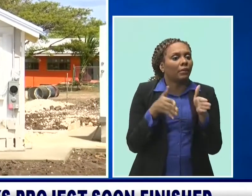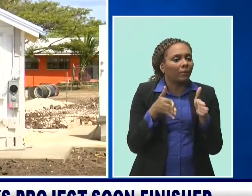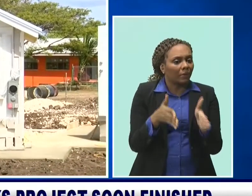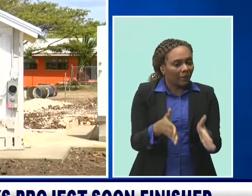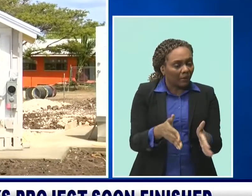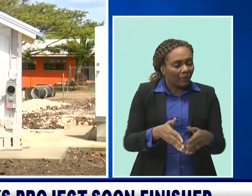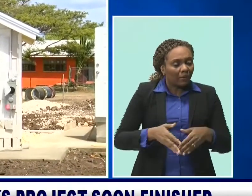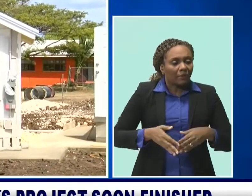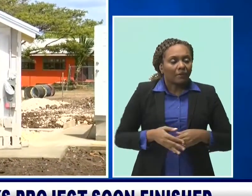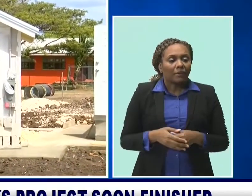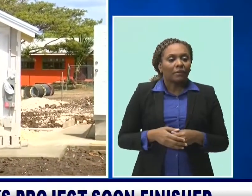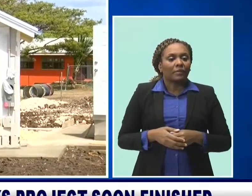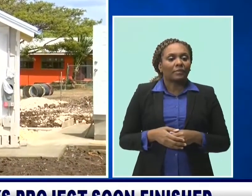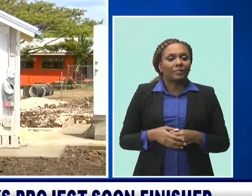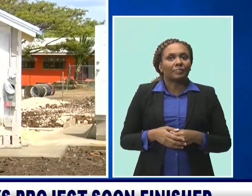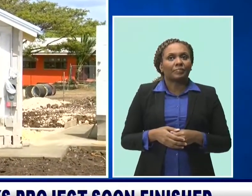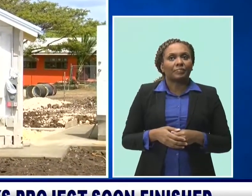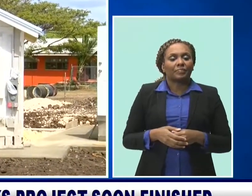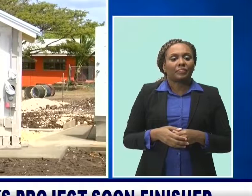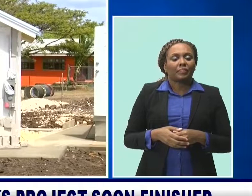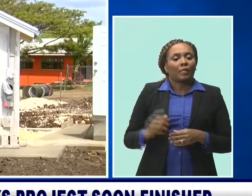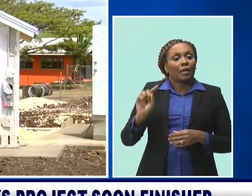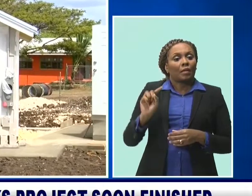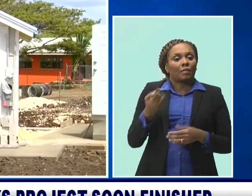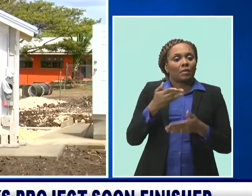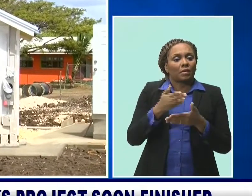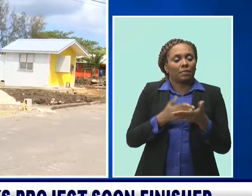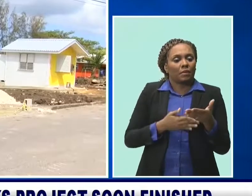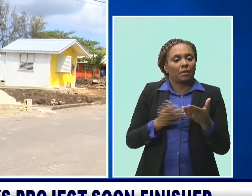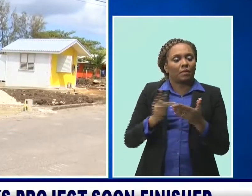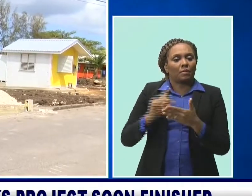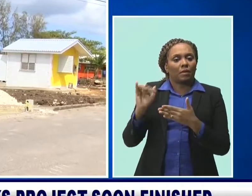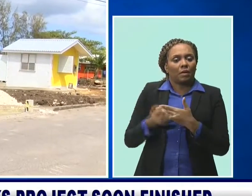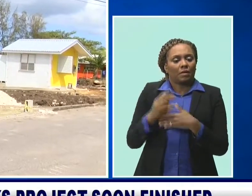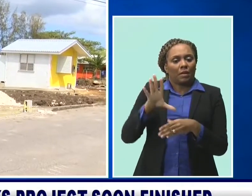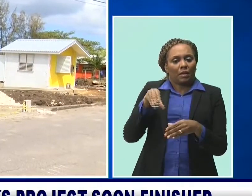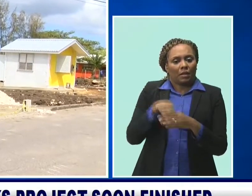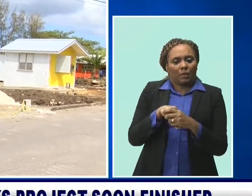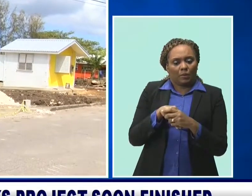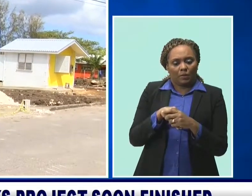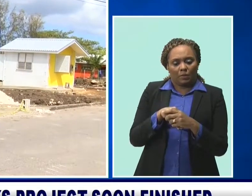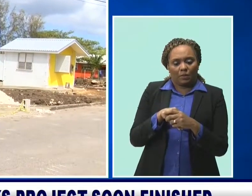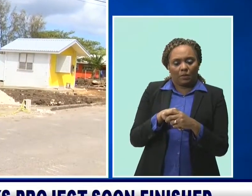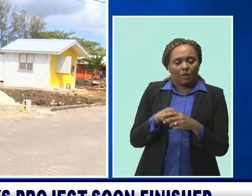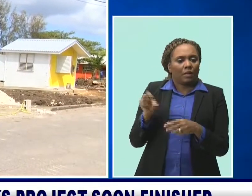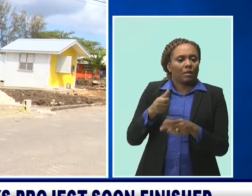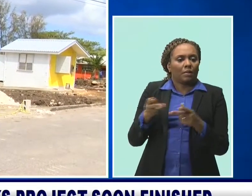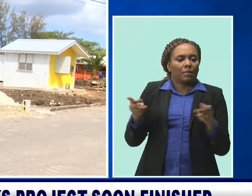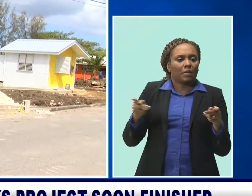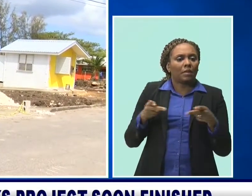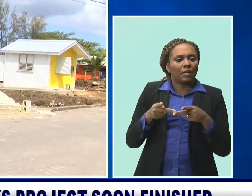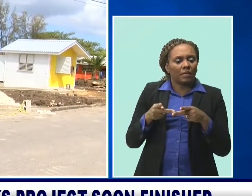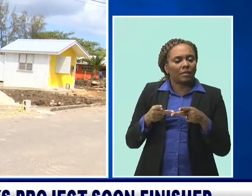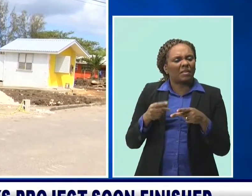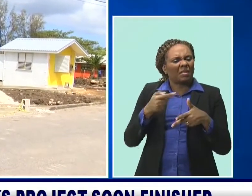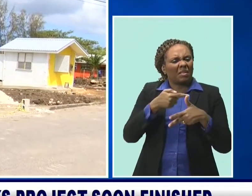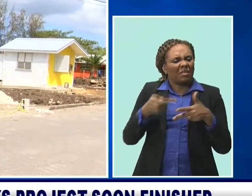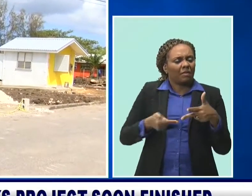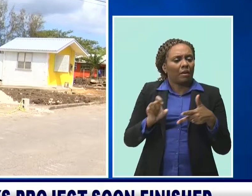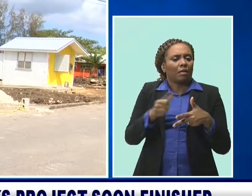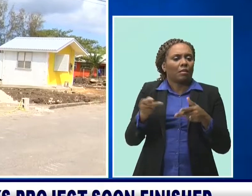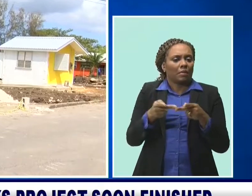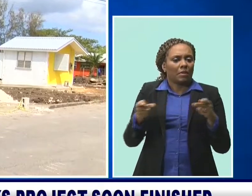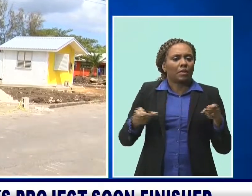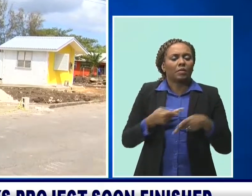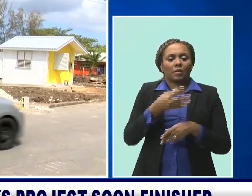6 months after the launch, the pilot phase of the project, which also includes locations in Bonnets, Parkinson Field and the Ivy,